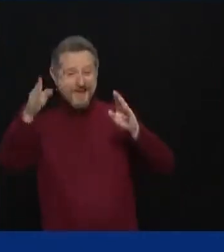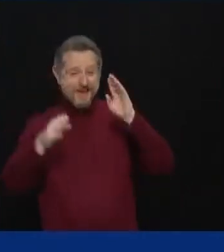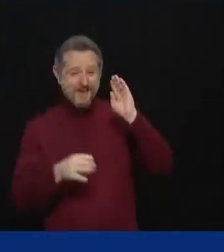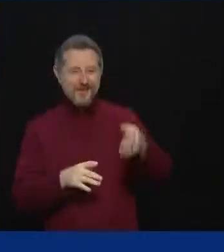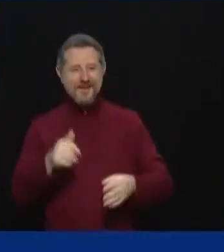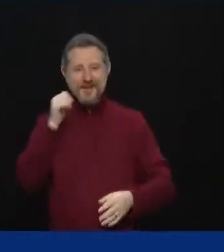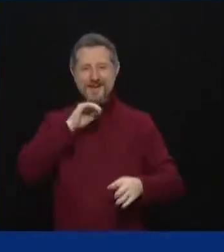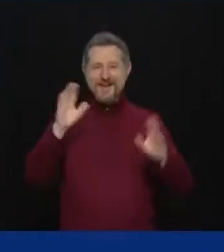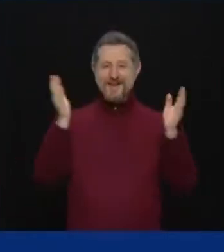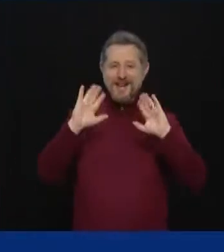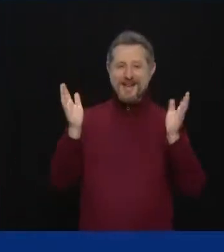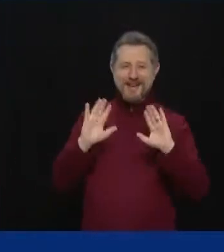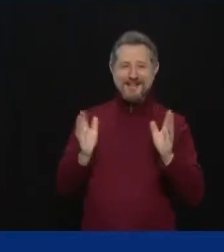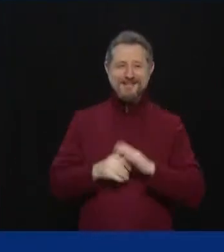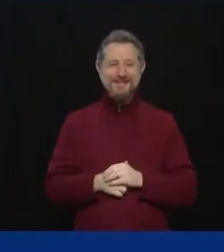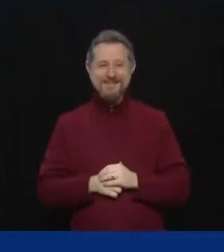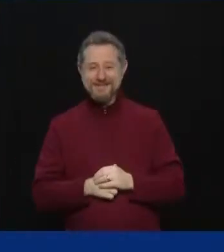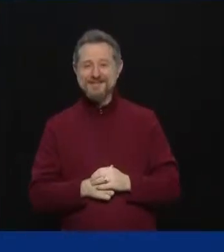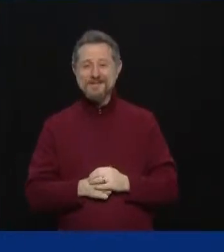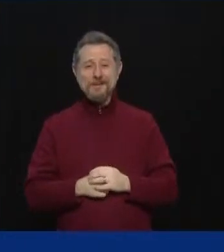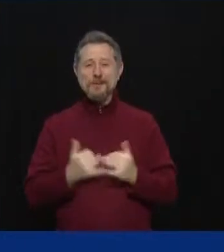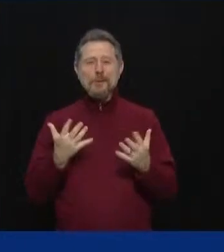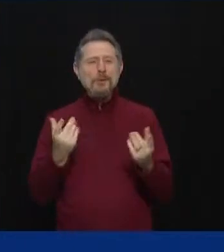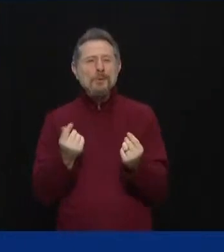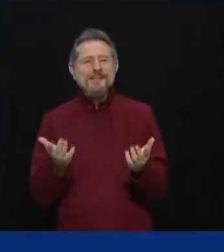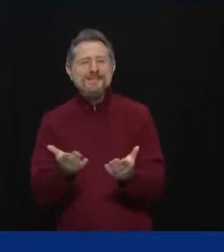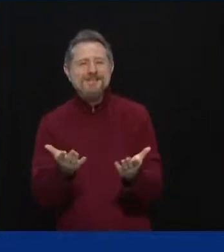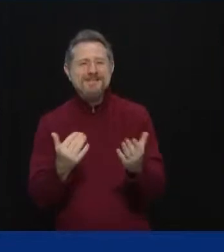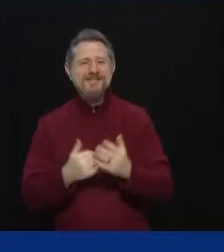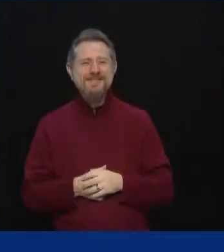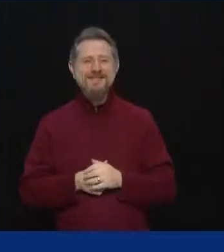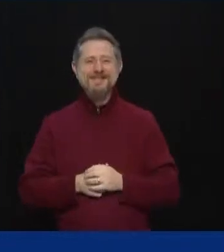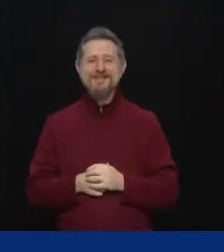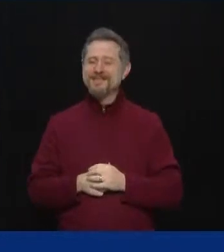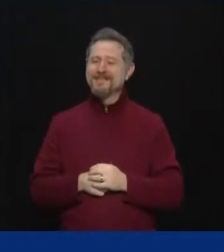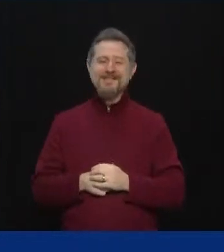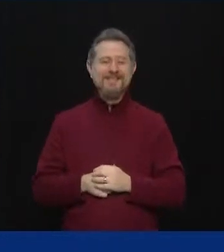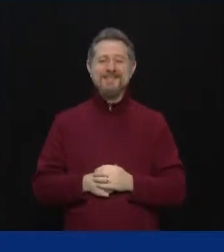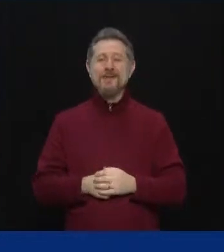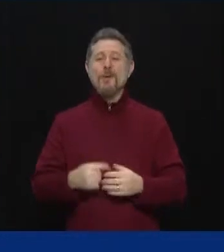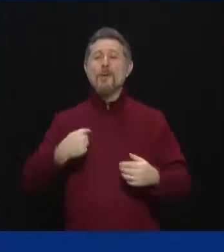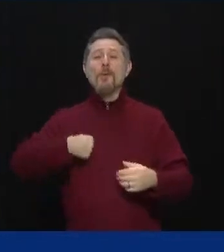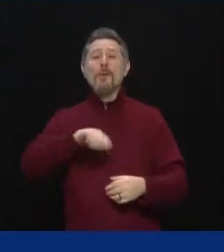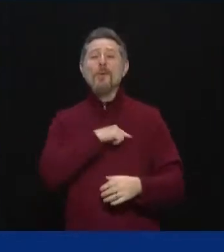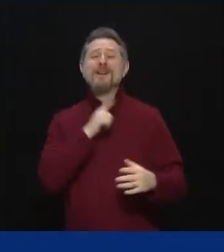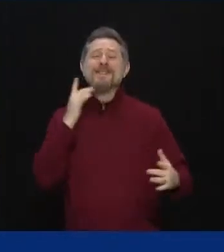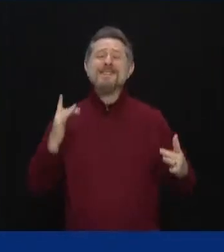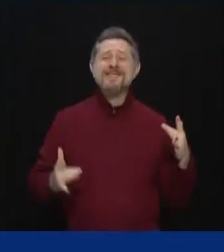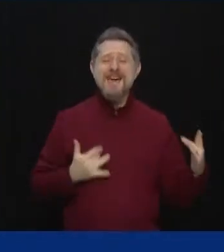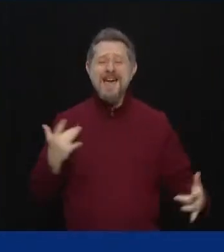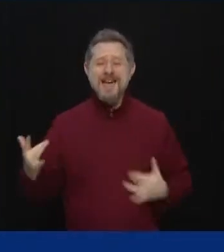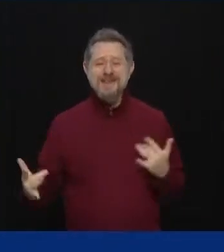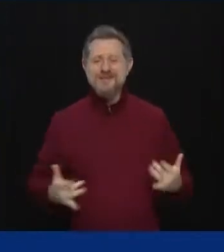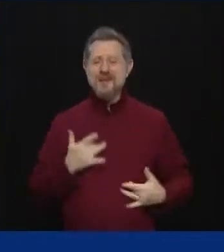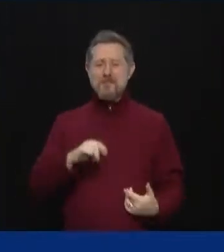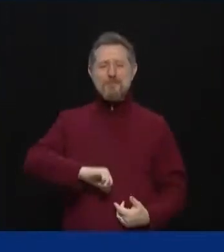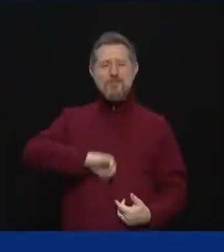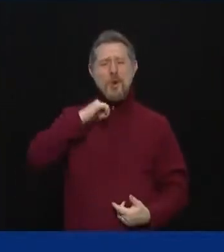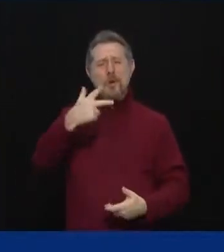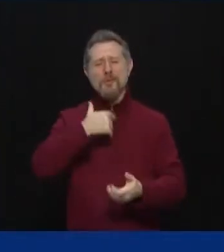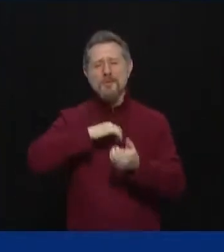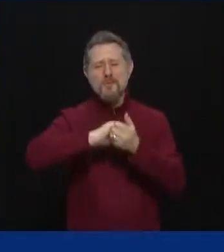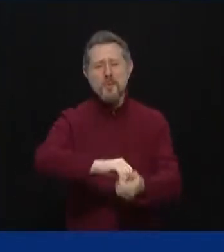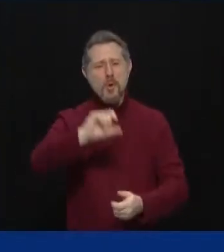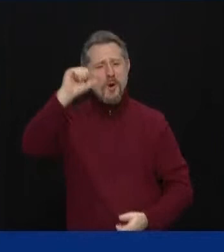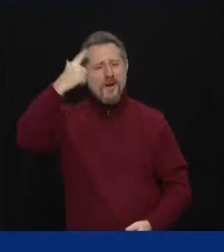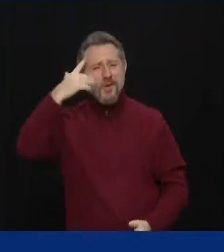Hi. Tell us what you're doing. We are so excited and proud to partner with Governor Hochul to get the word out